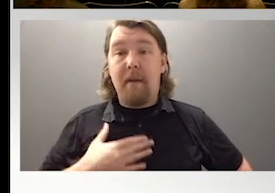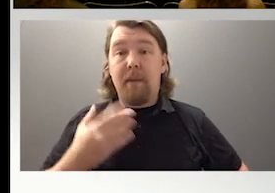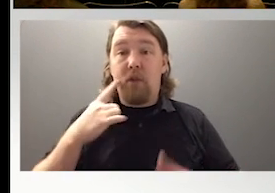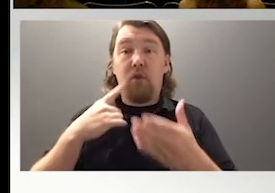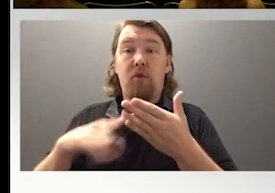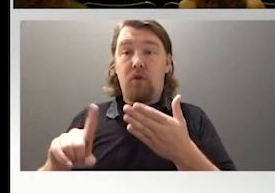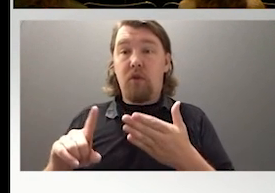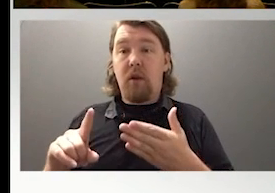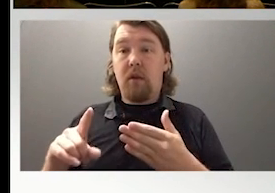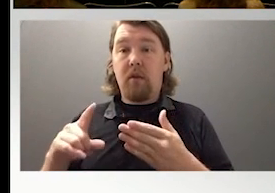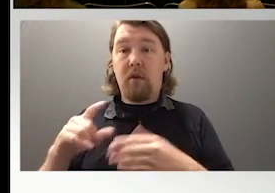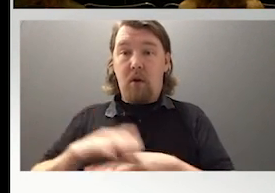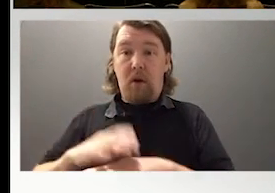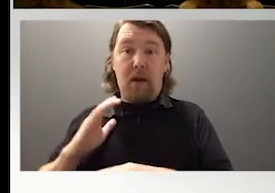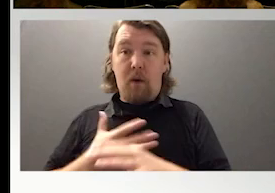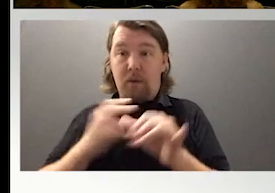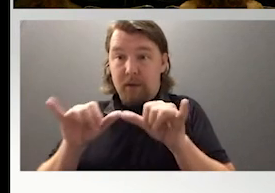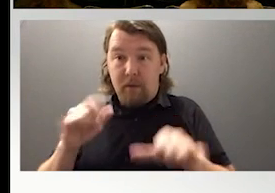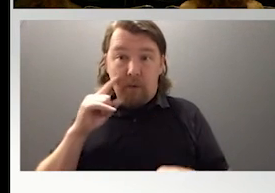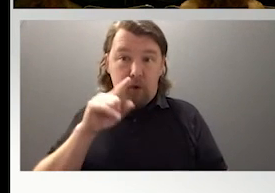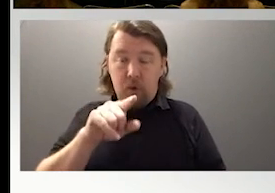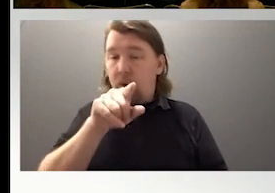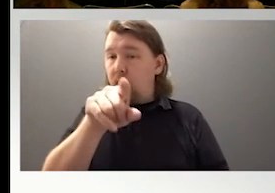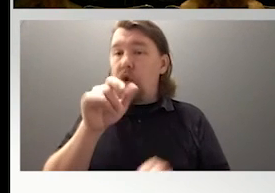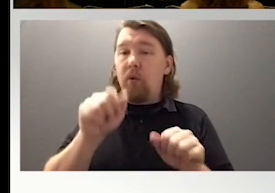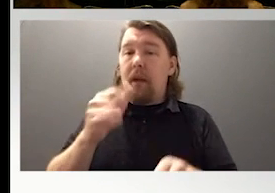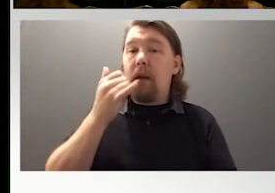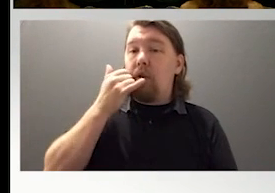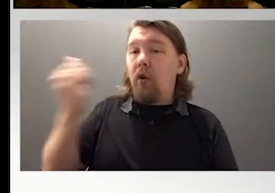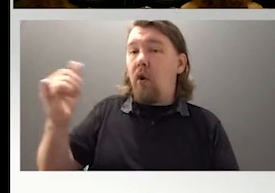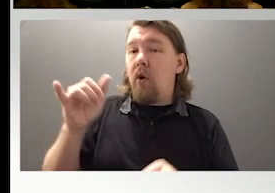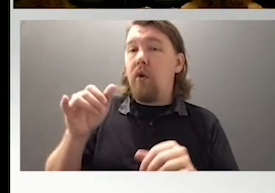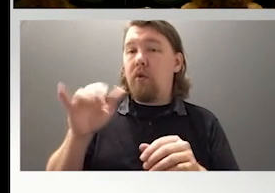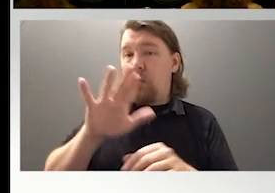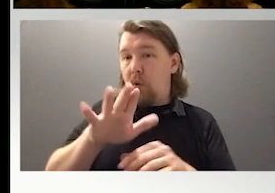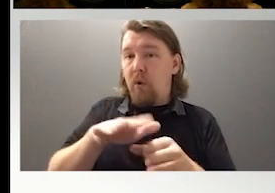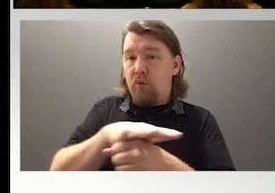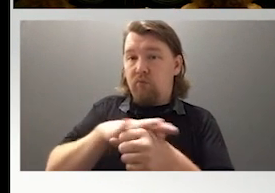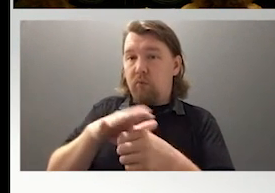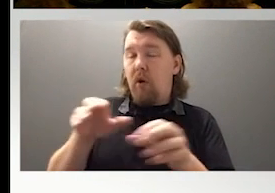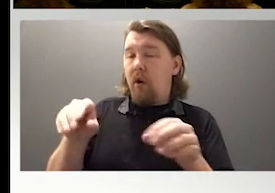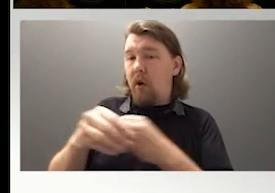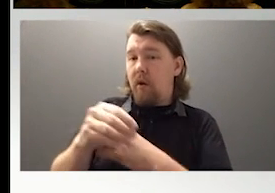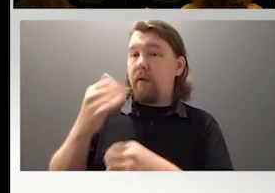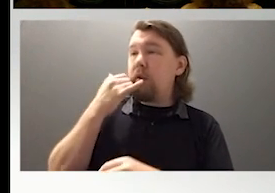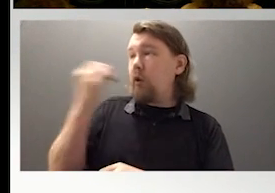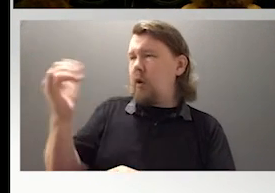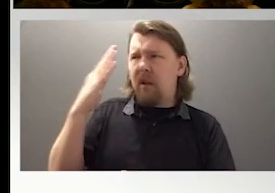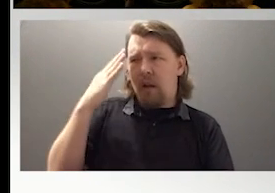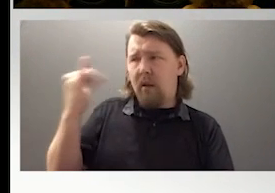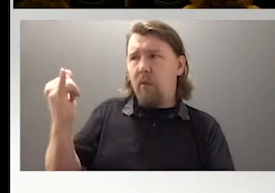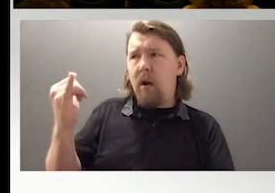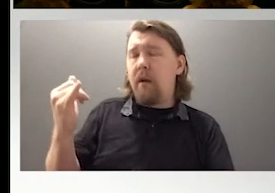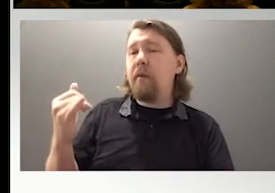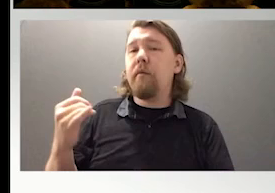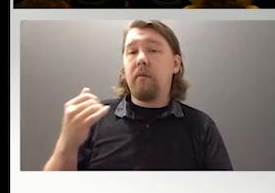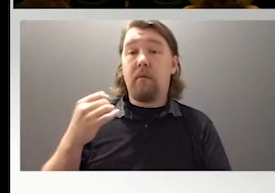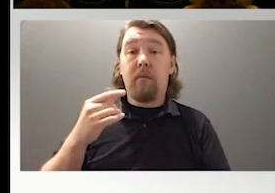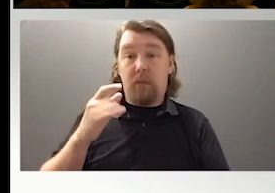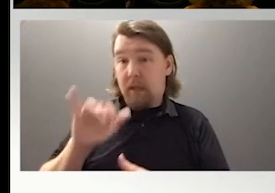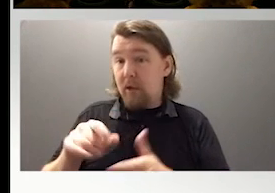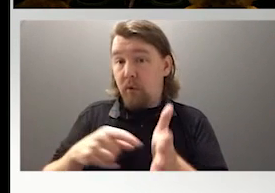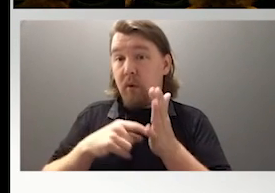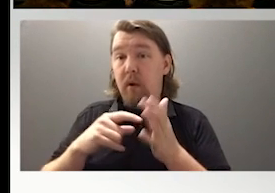check on our system, or you can call your regional office and find out why. But it is a requirement. If you're on the waiting list,